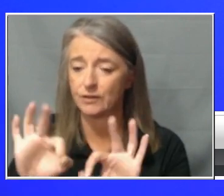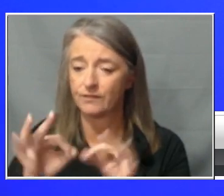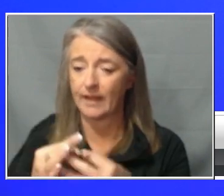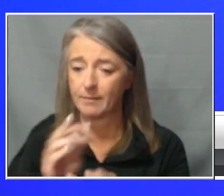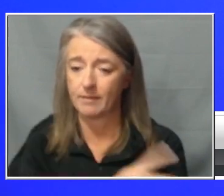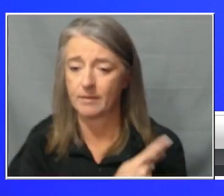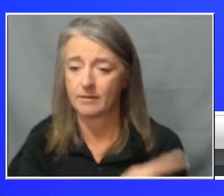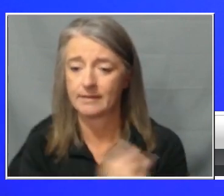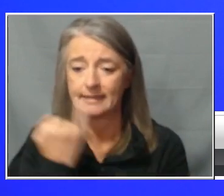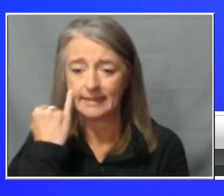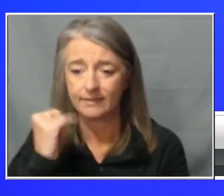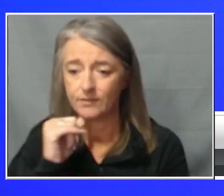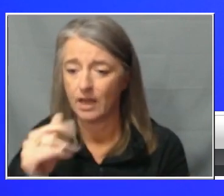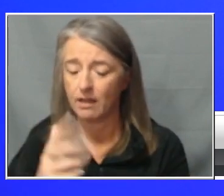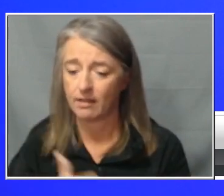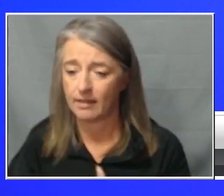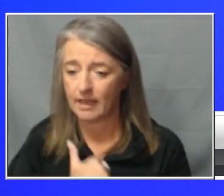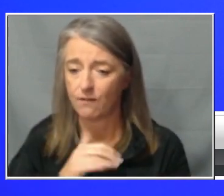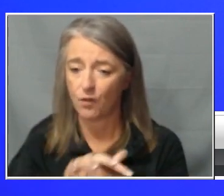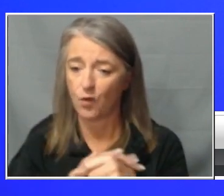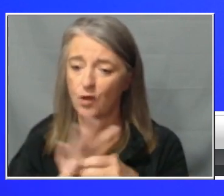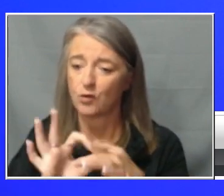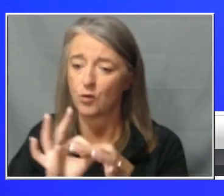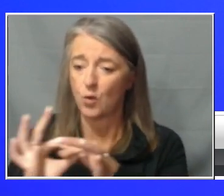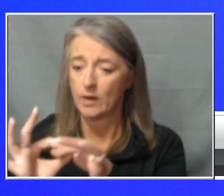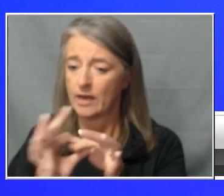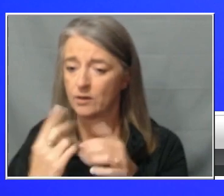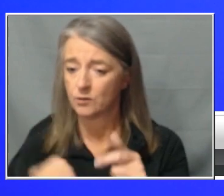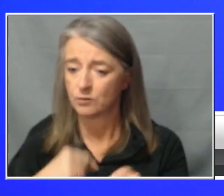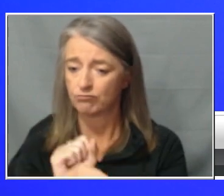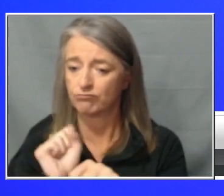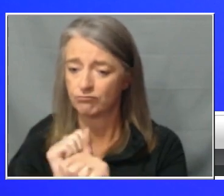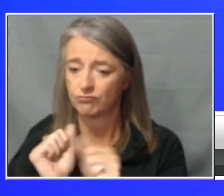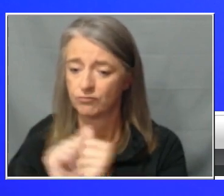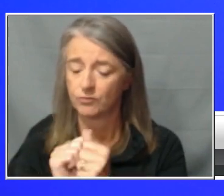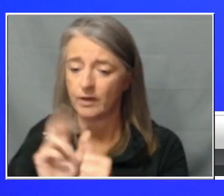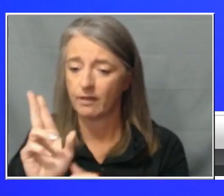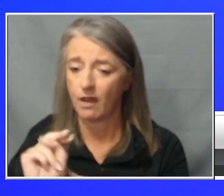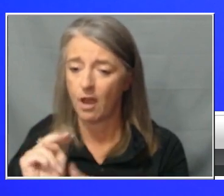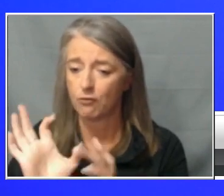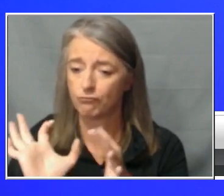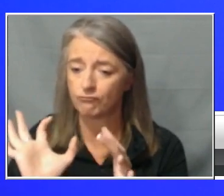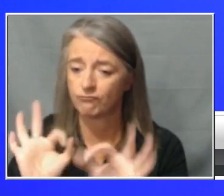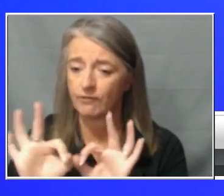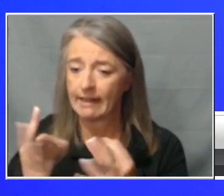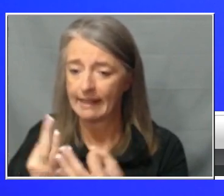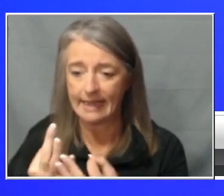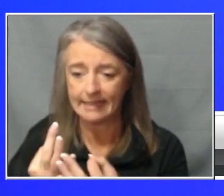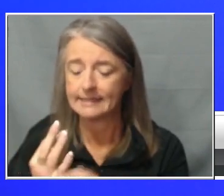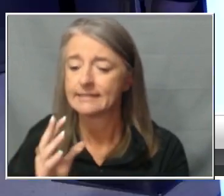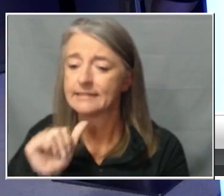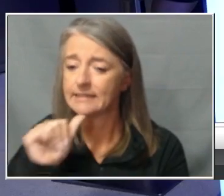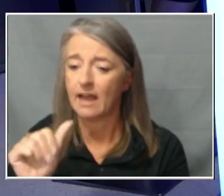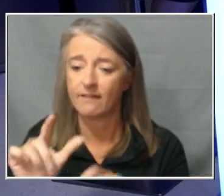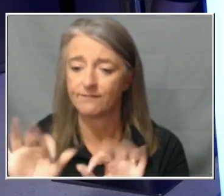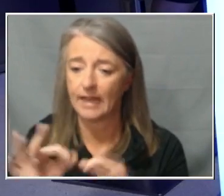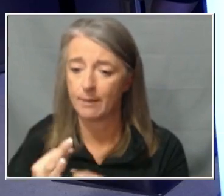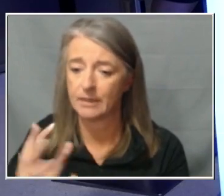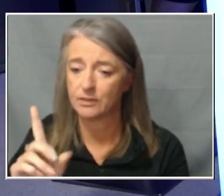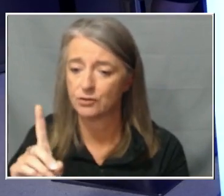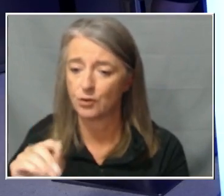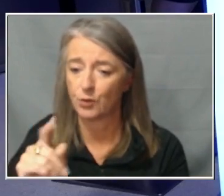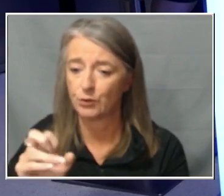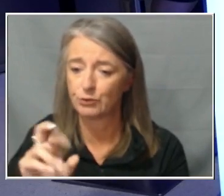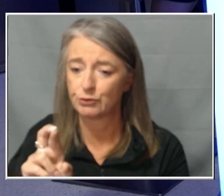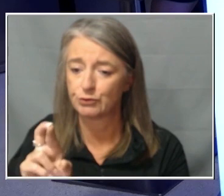aren't local. And then there's coordinators that we work with when we're looking at unrelated donors. So it's a big, swipe it, put it back in the envelope, and you send it back,